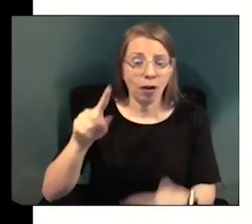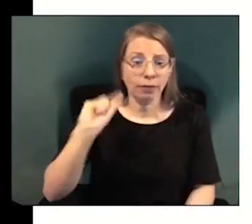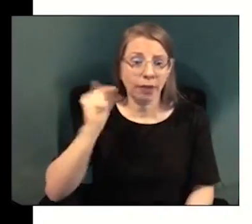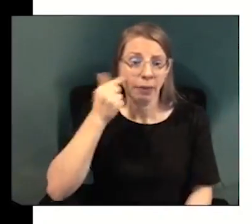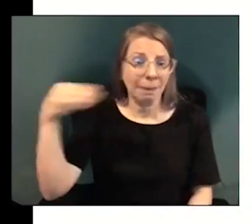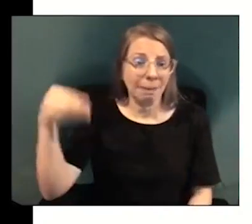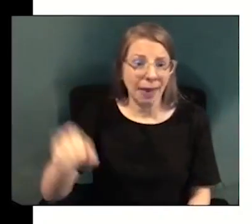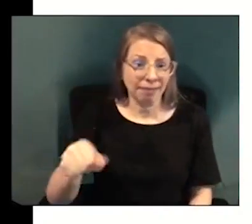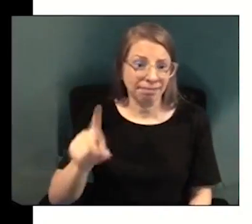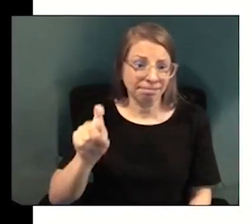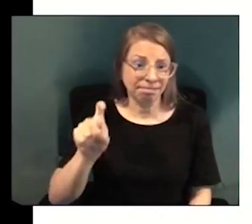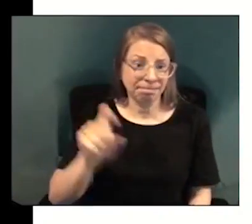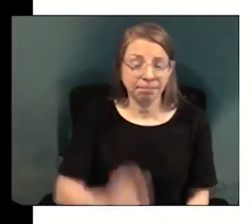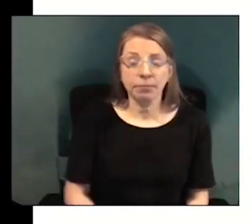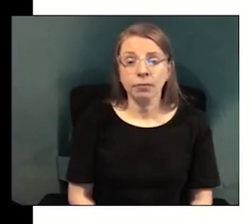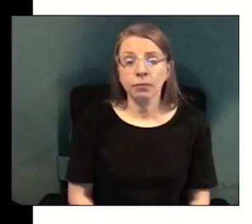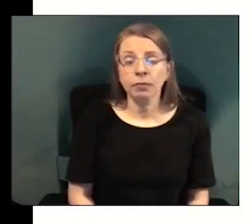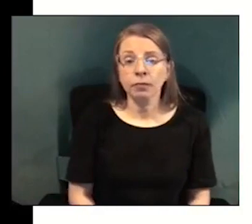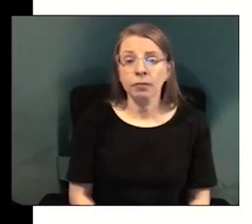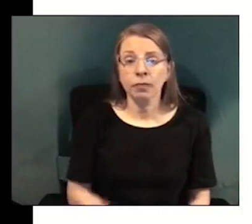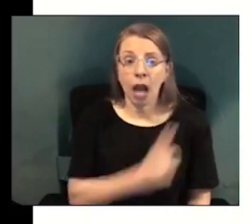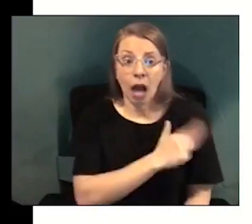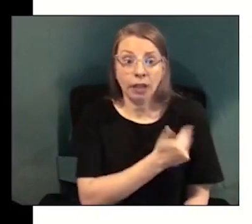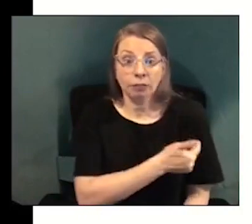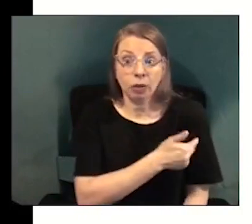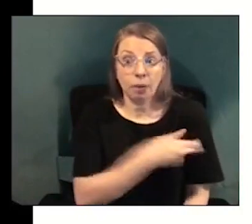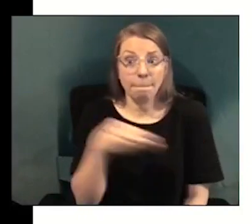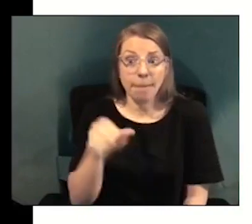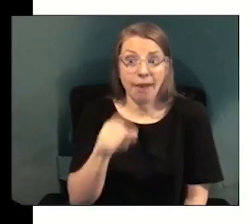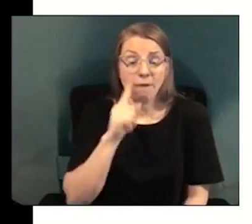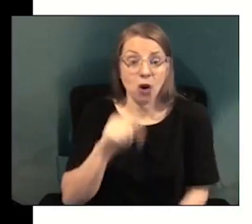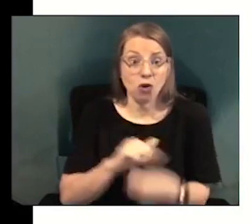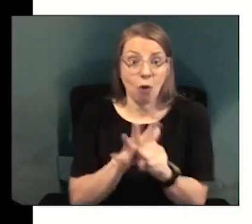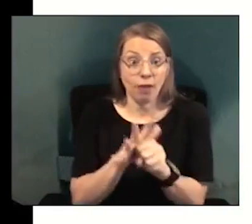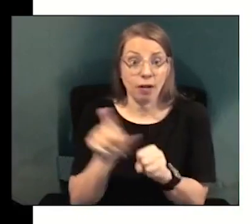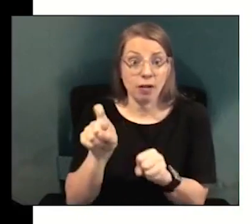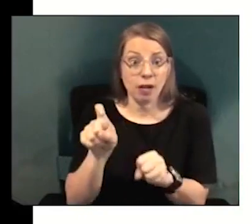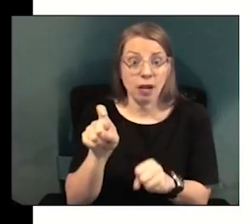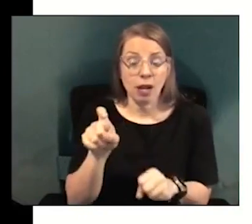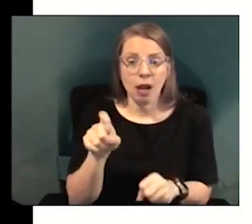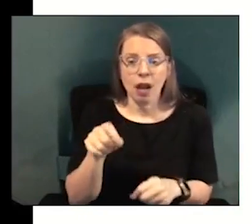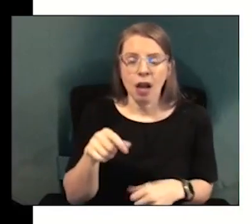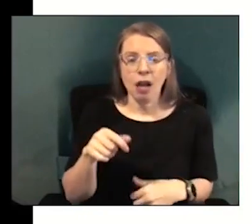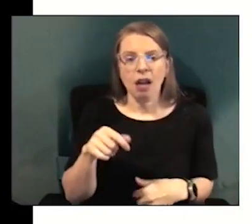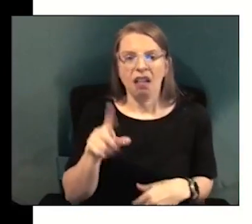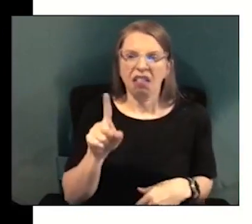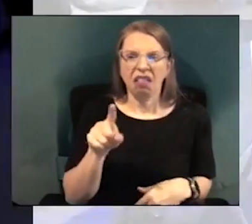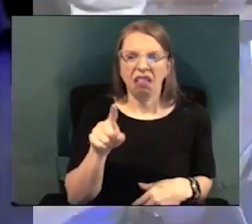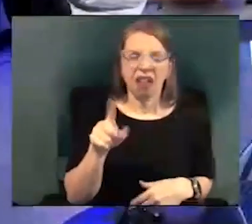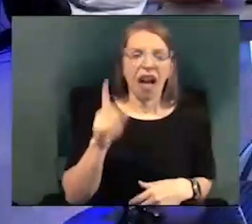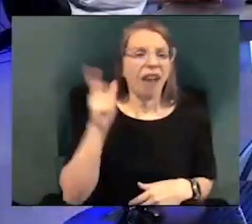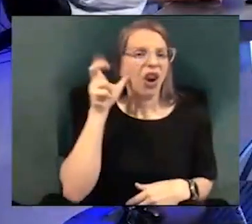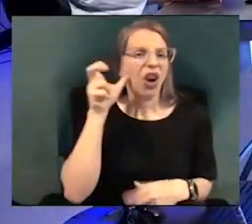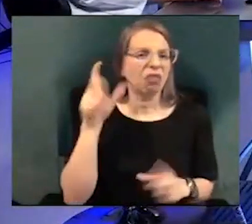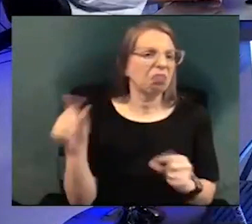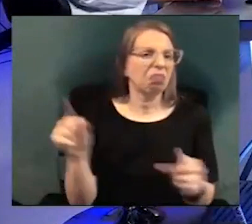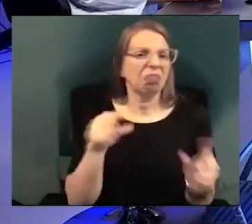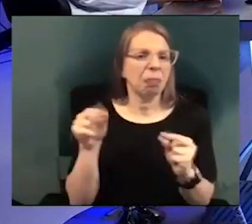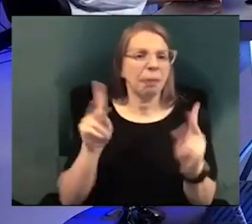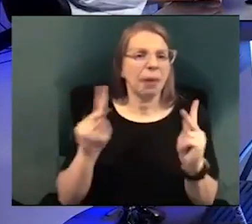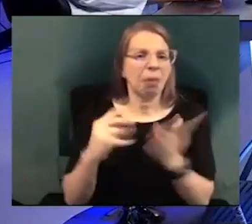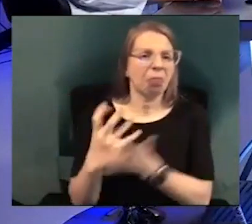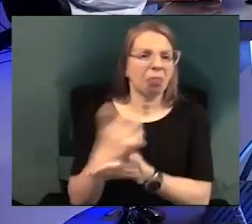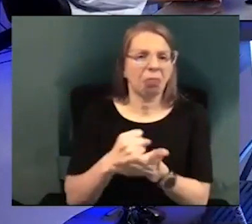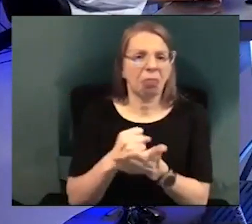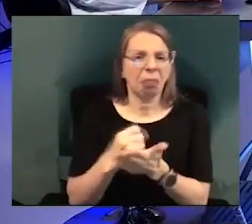do hospitals get paid for COVID? Because if I was a patient, I'd be thinking, well, you guys are making a lot of money off of COVID-19, and now you're charging. Or how are we doing on our